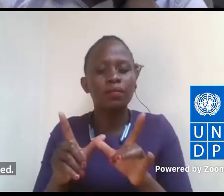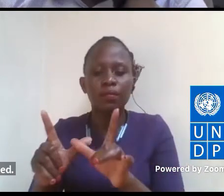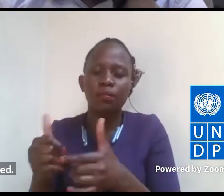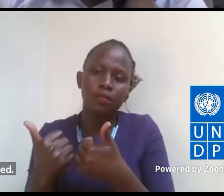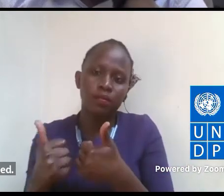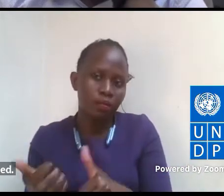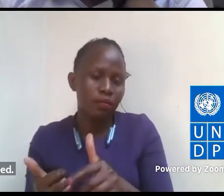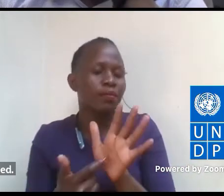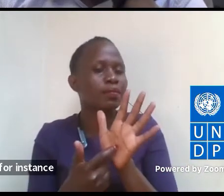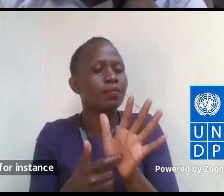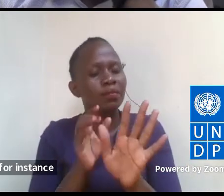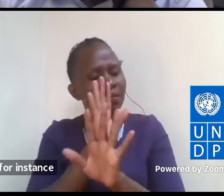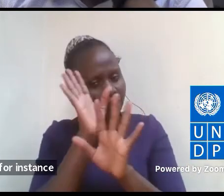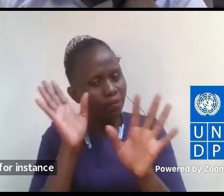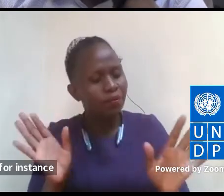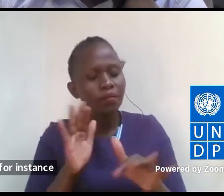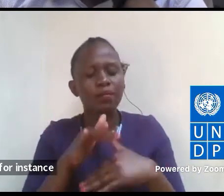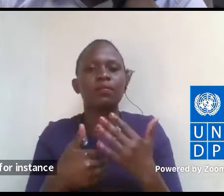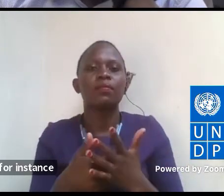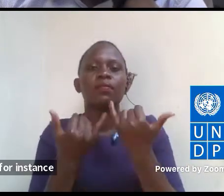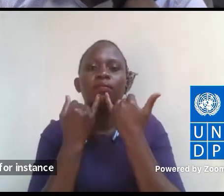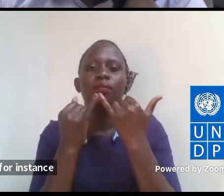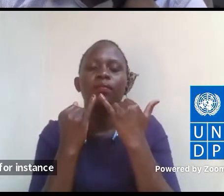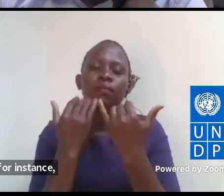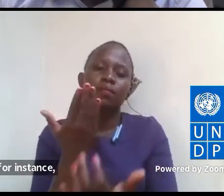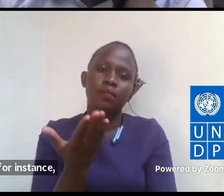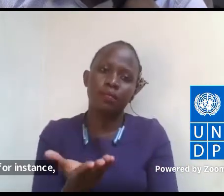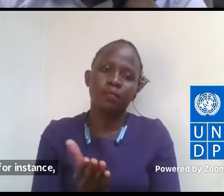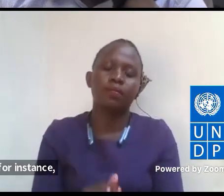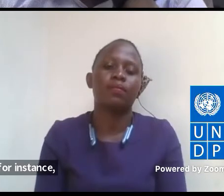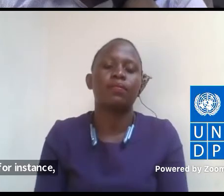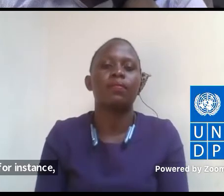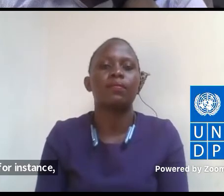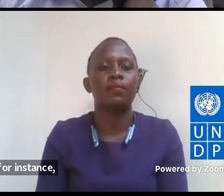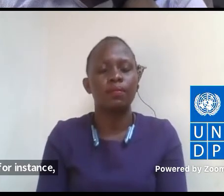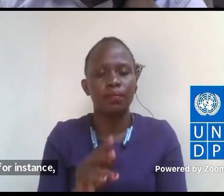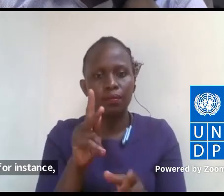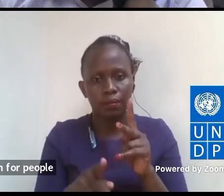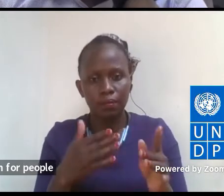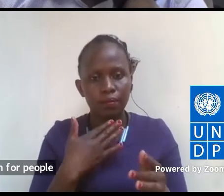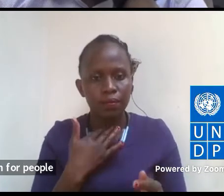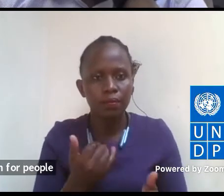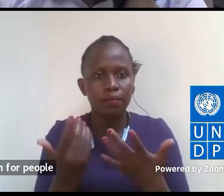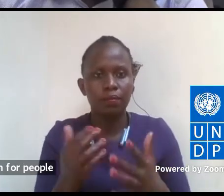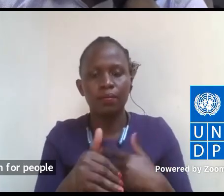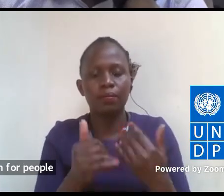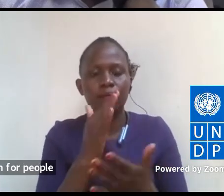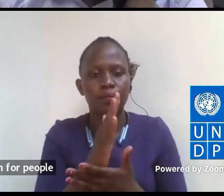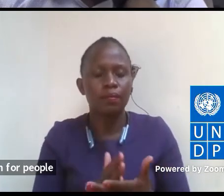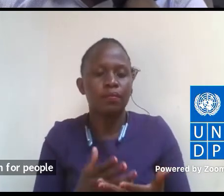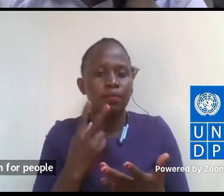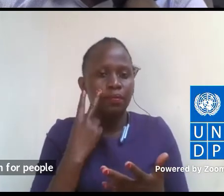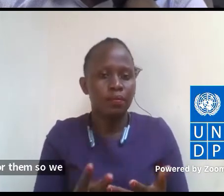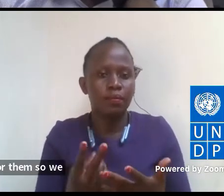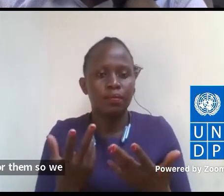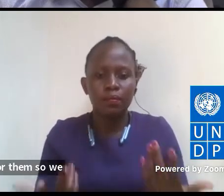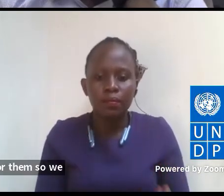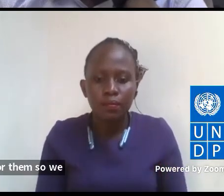for instance, all that information is there. I know for people who wanted to invest in mining, some of them found themselves with ghost